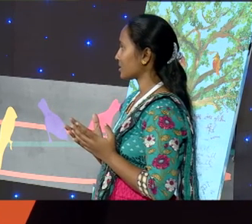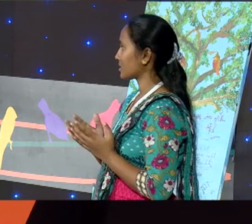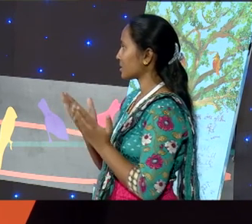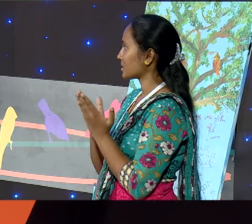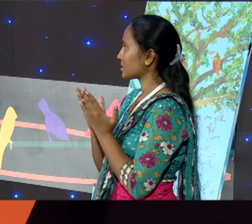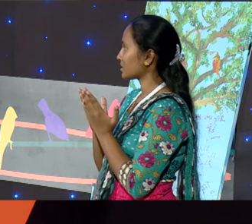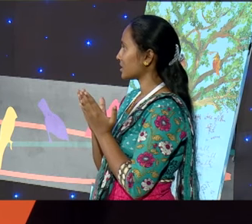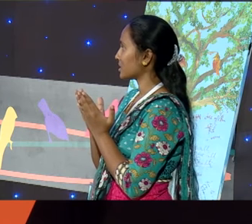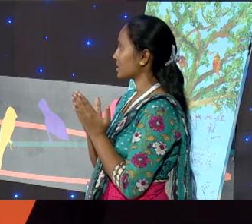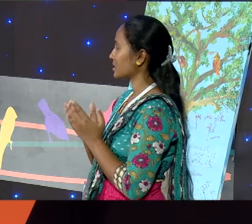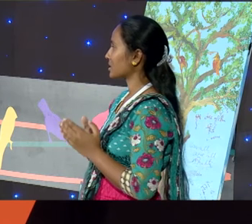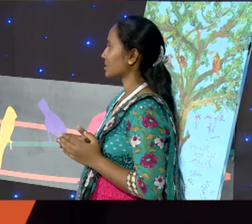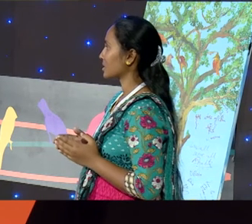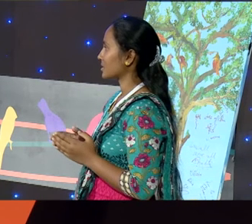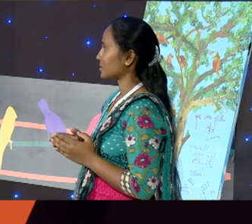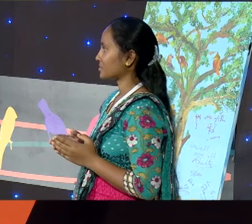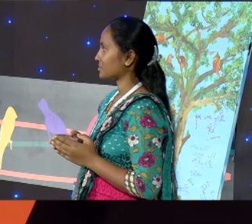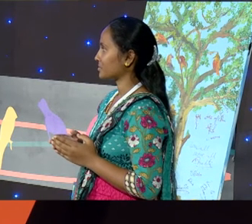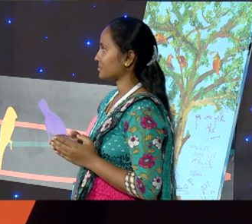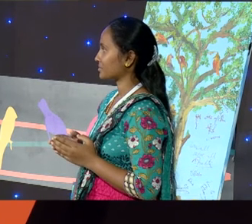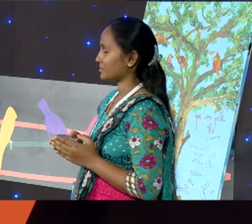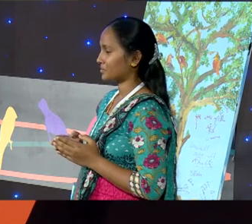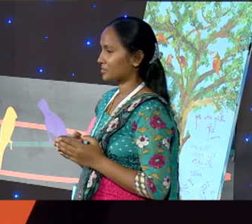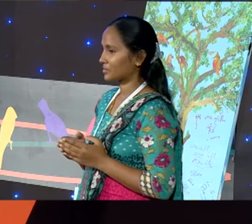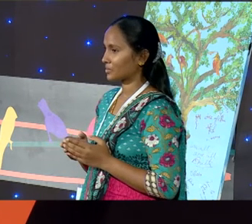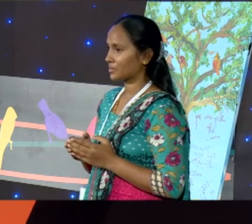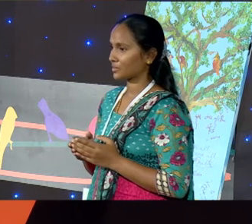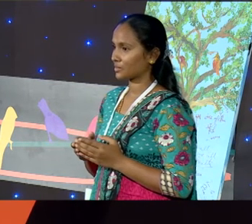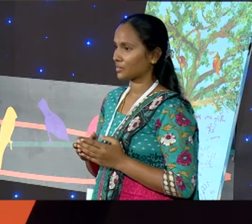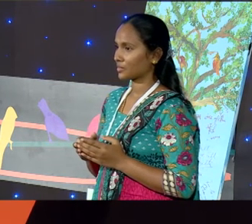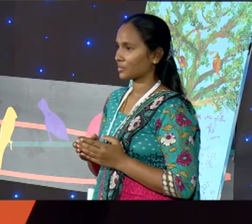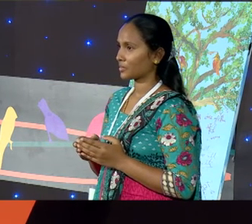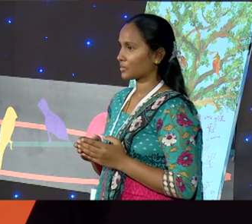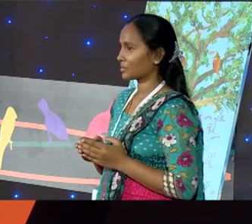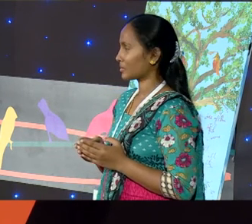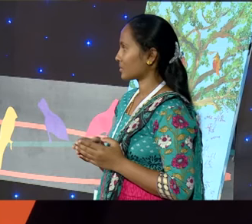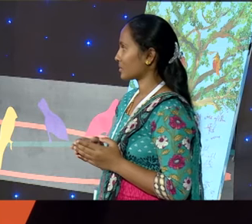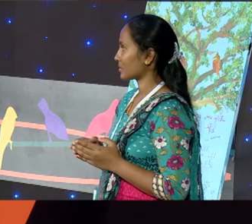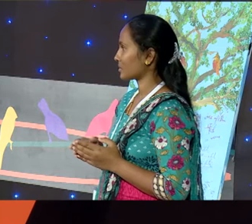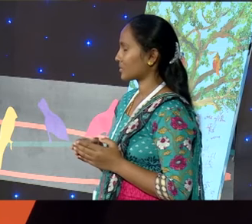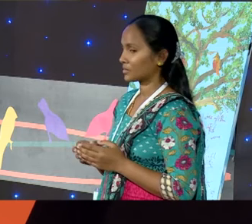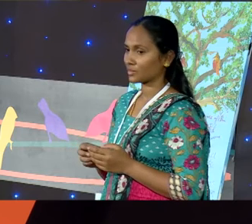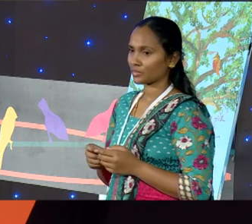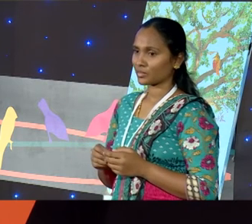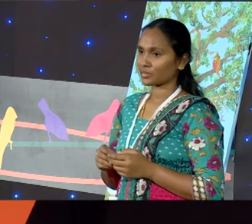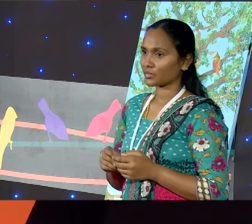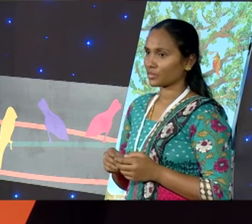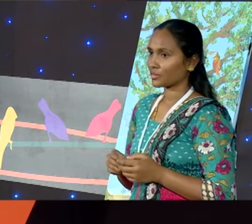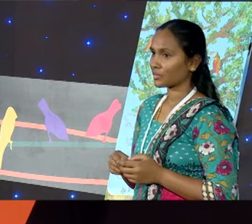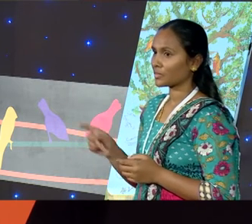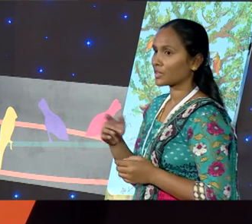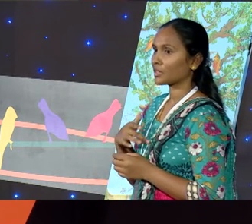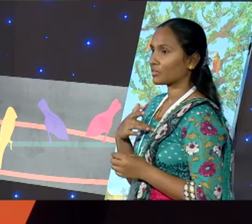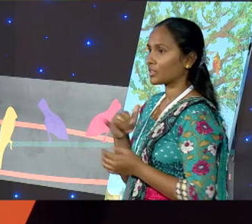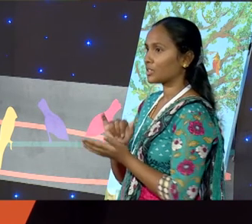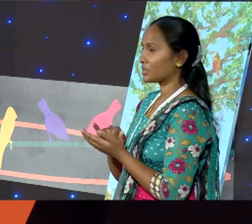feverishly, they used to always think that iska to physically challenge quota mein ho jayega and assume that he doesn't really need to study. I felt that I really want to